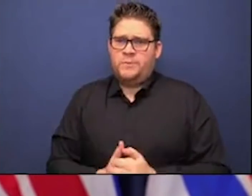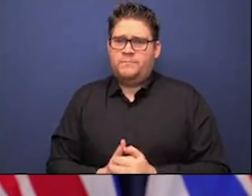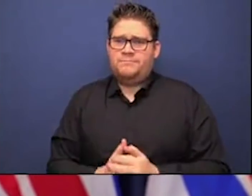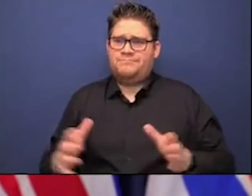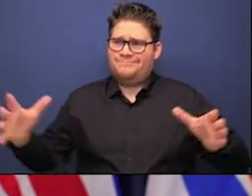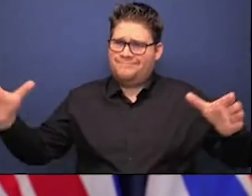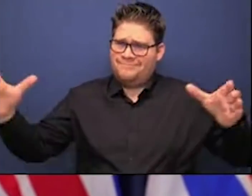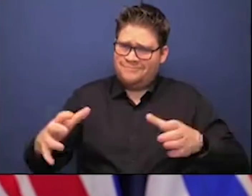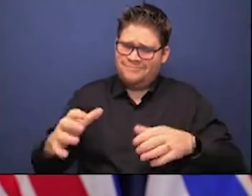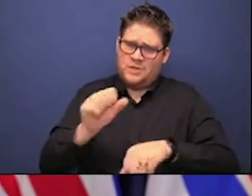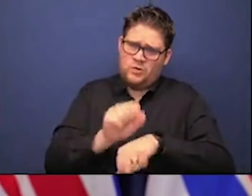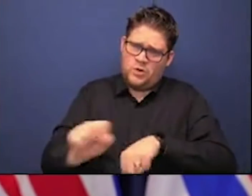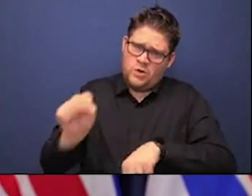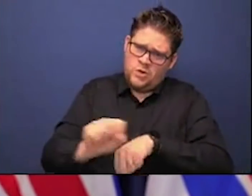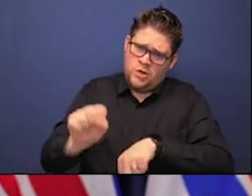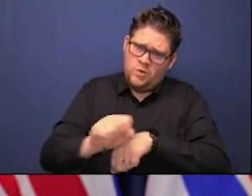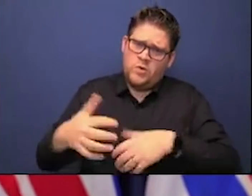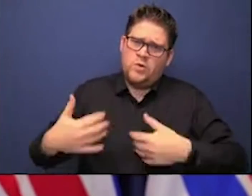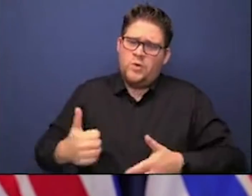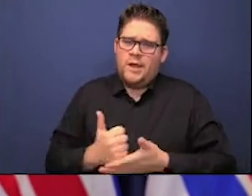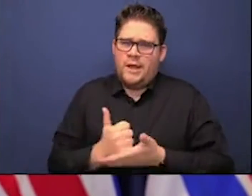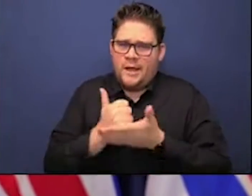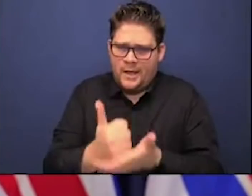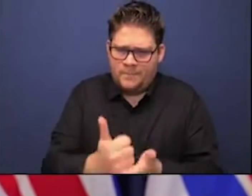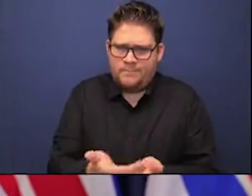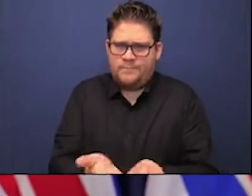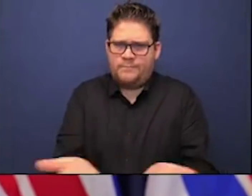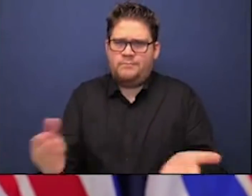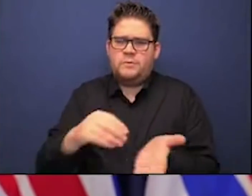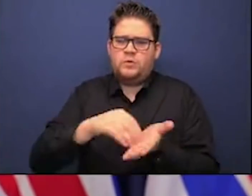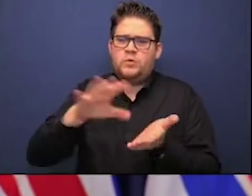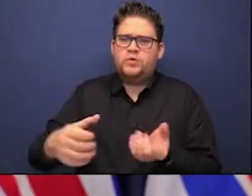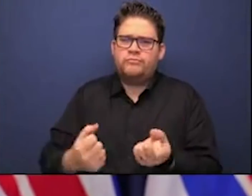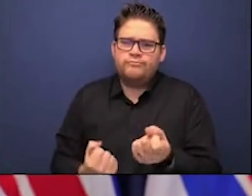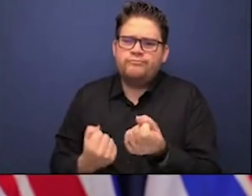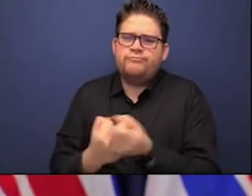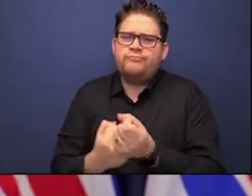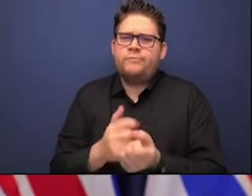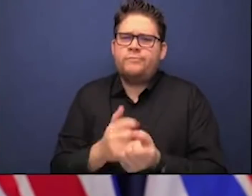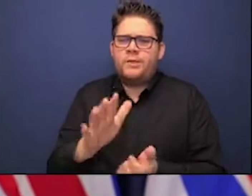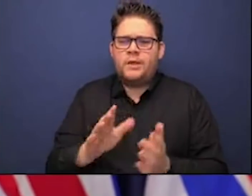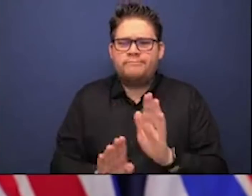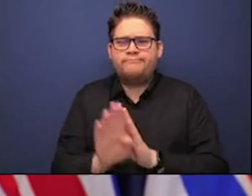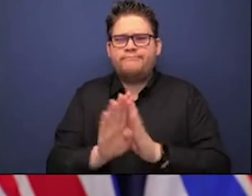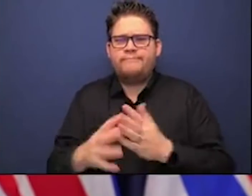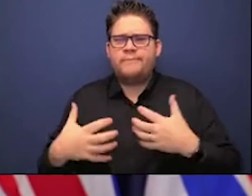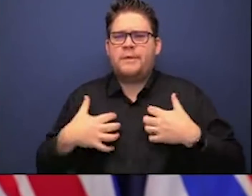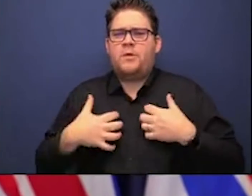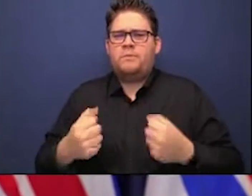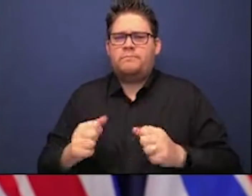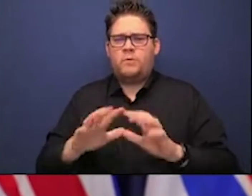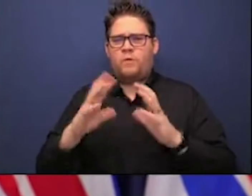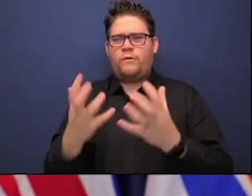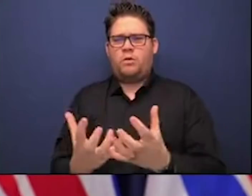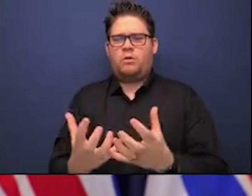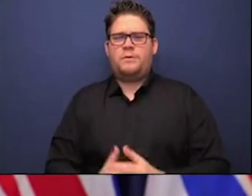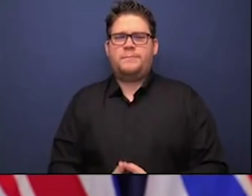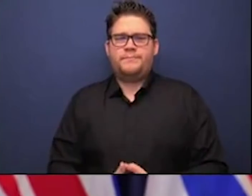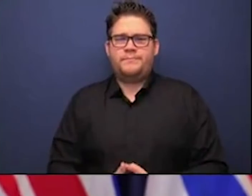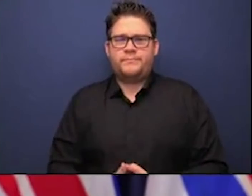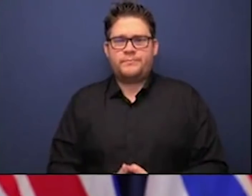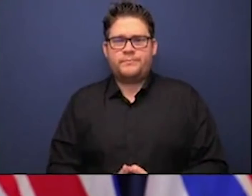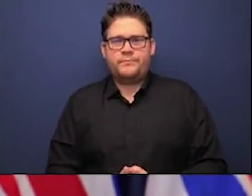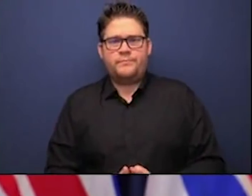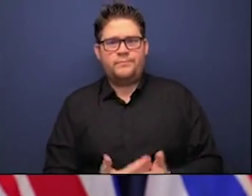where their learning and well-being is supported. And I also just want to take a moment to recognize the excellent work